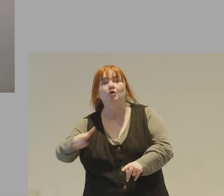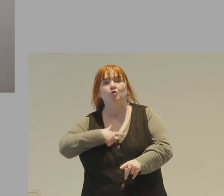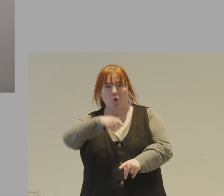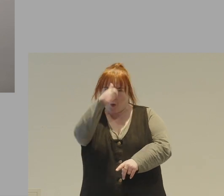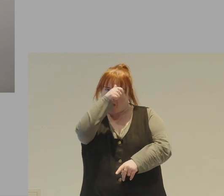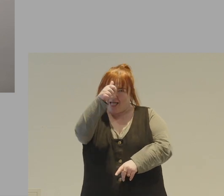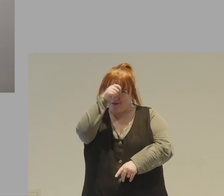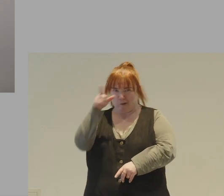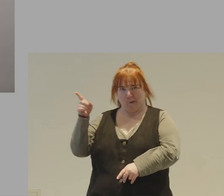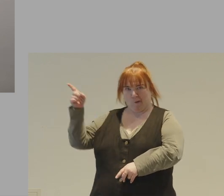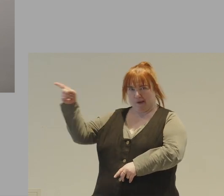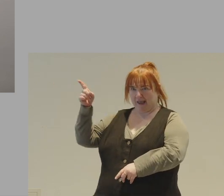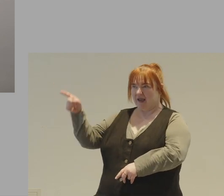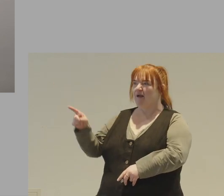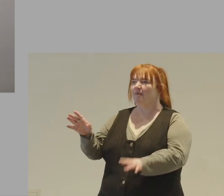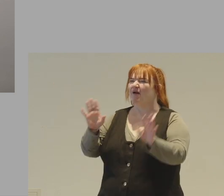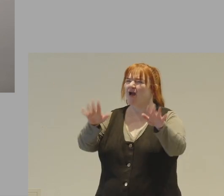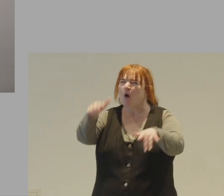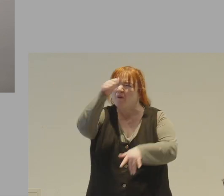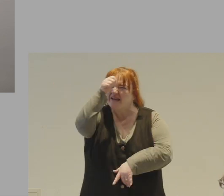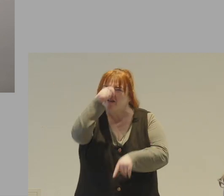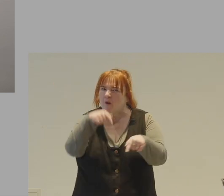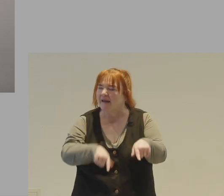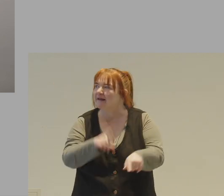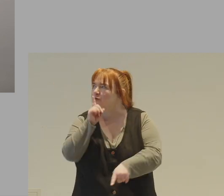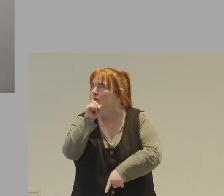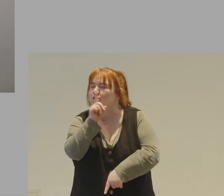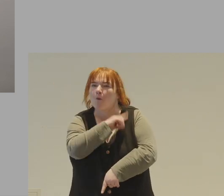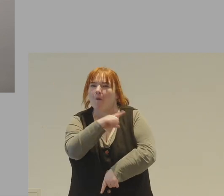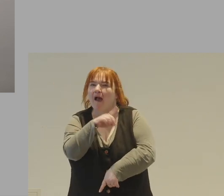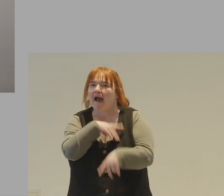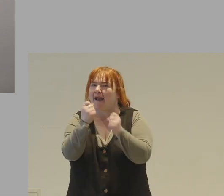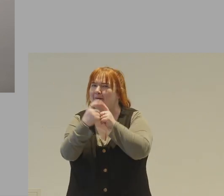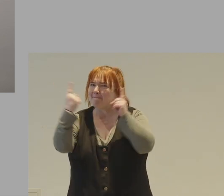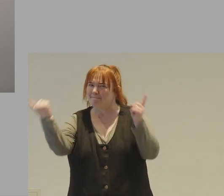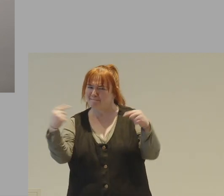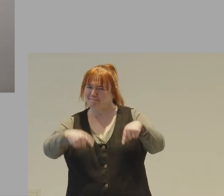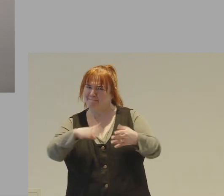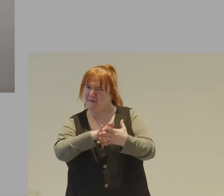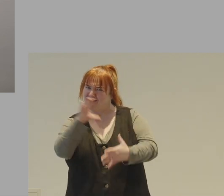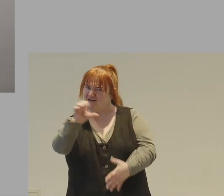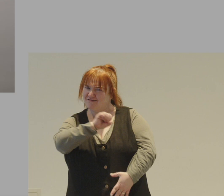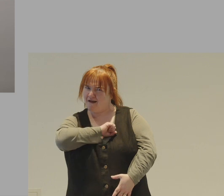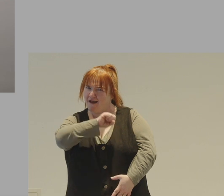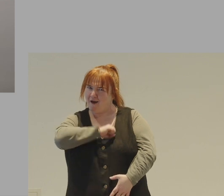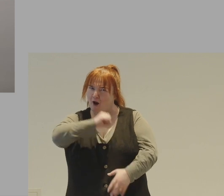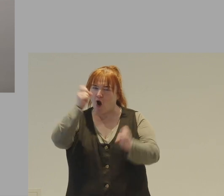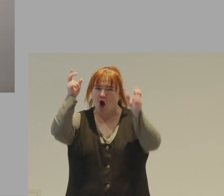It's because we know Coronation Street is over the road. yeah, apologies.